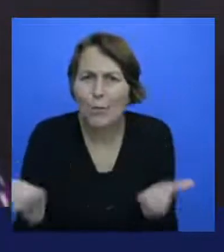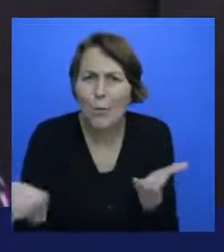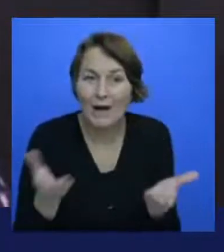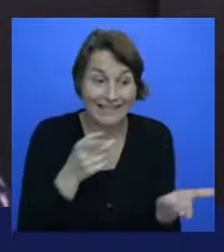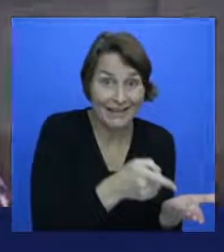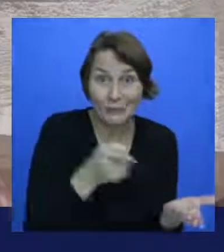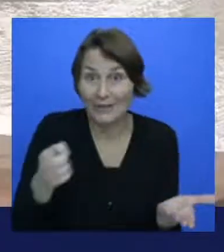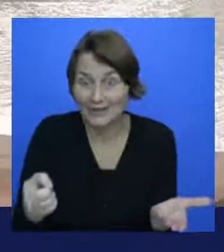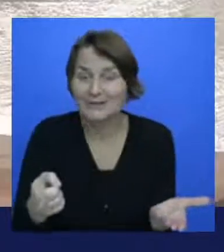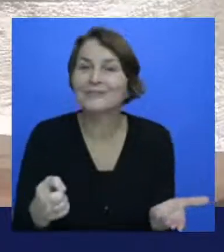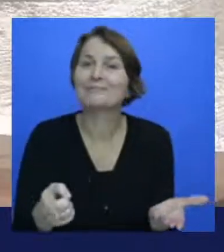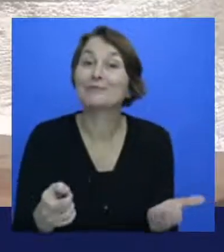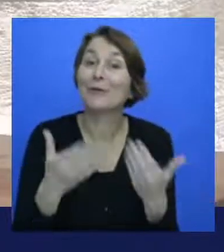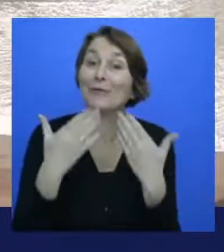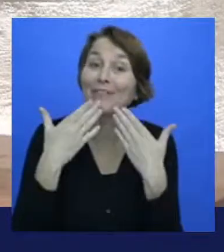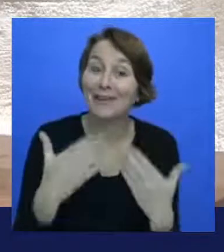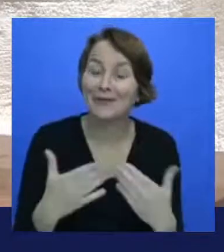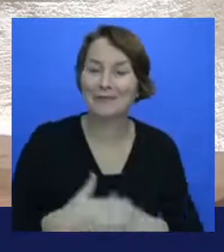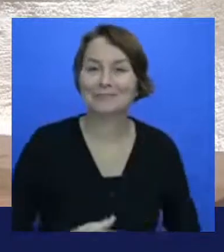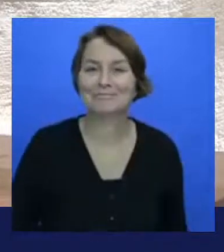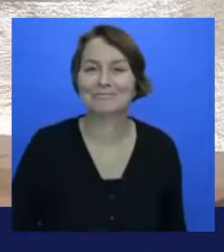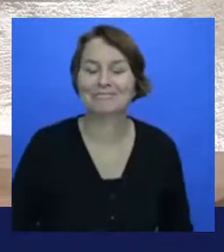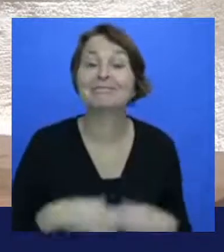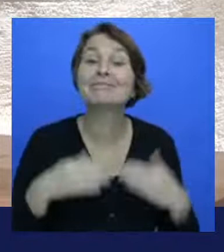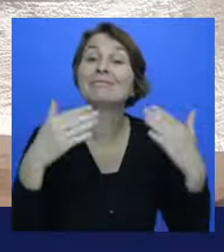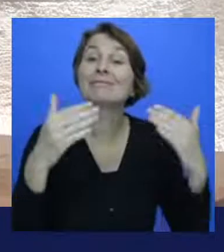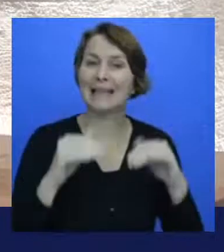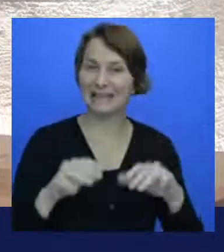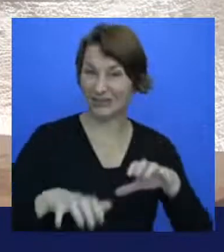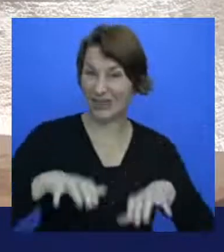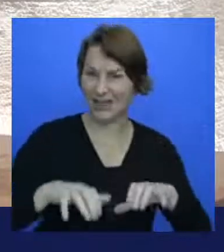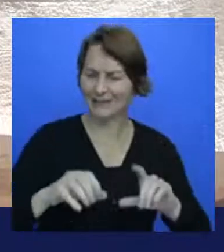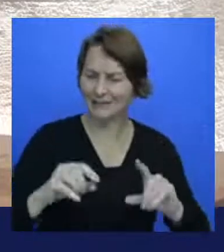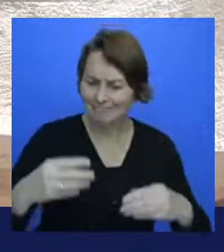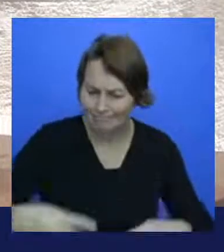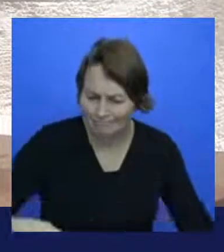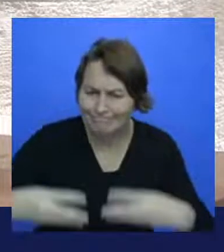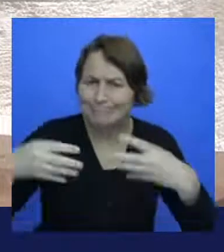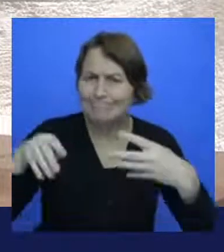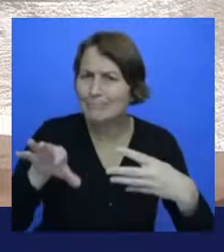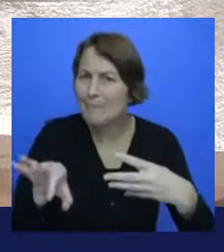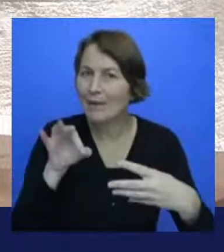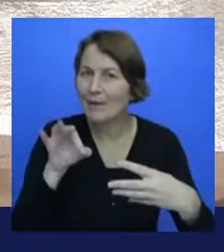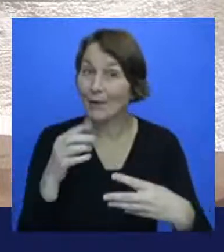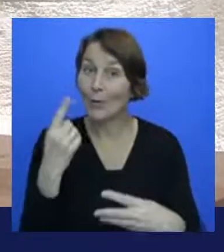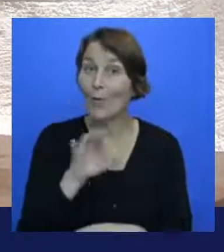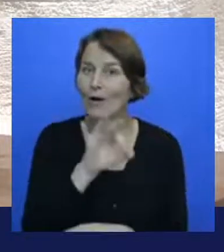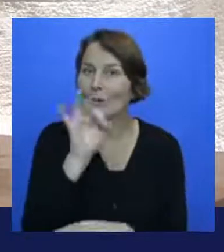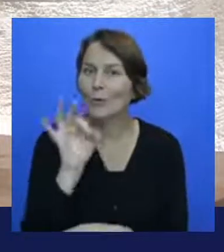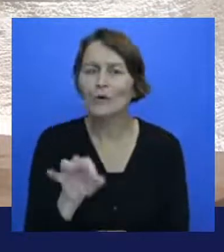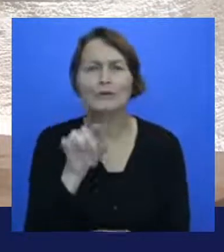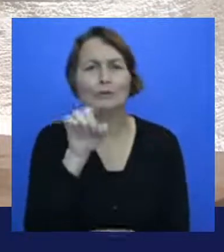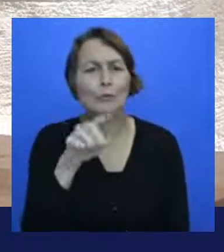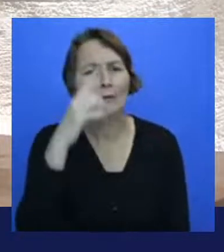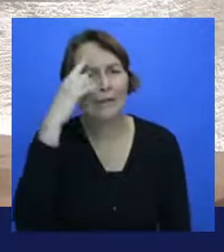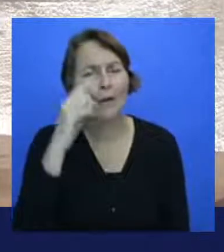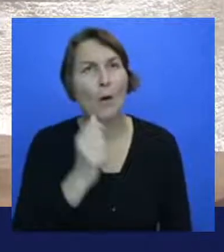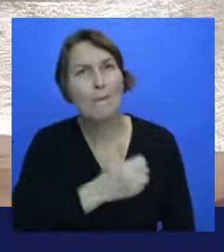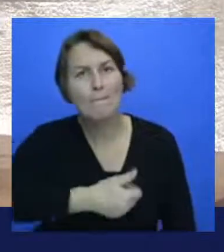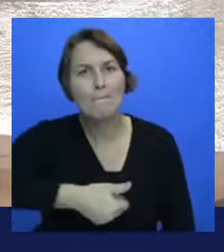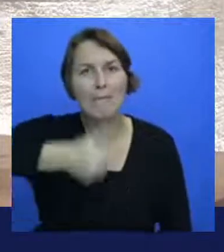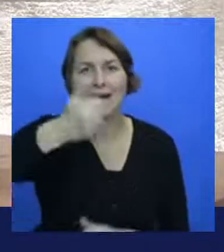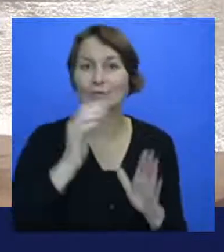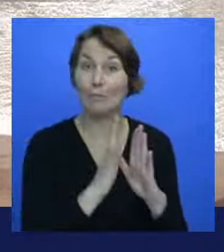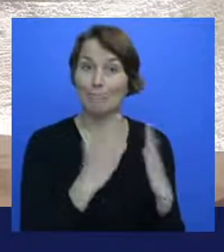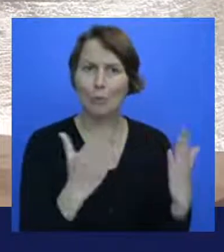to the next question. What articles or books do you recommend for a person starting to use AI